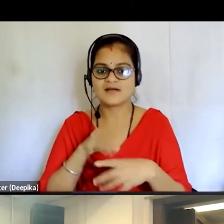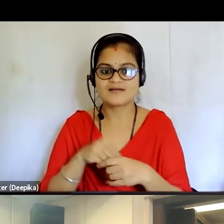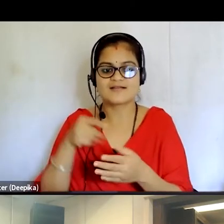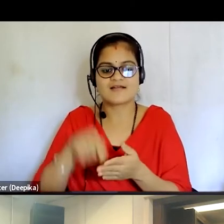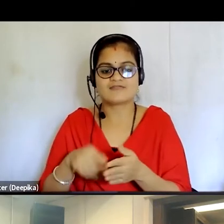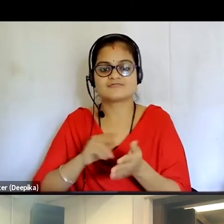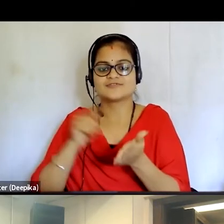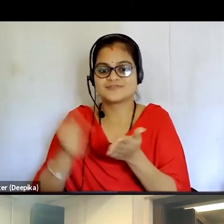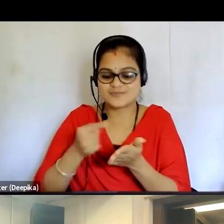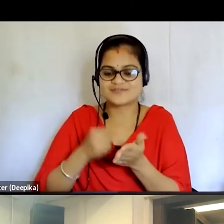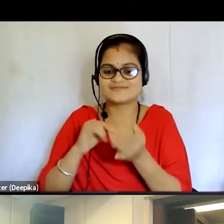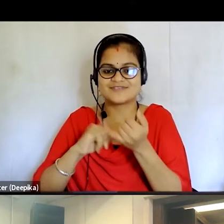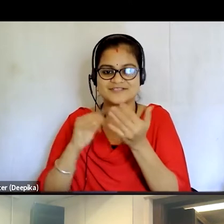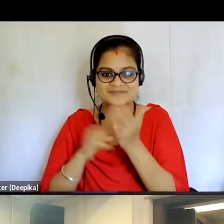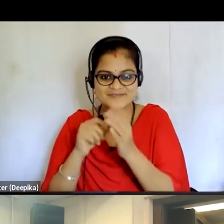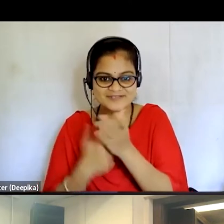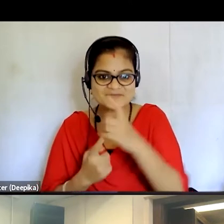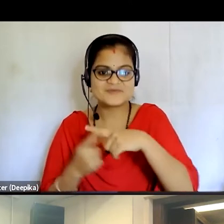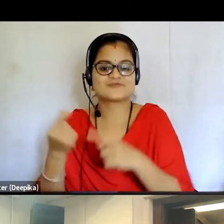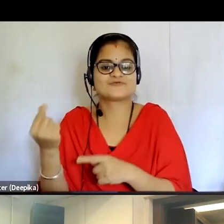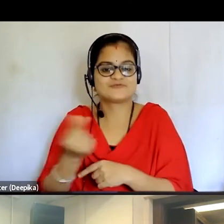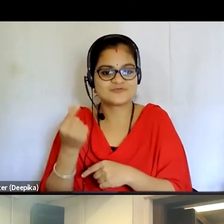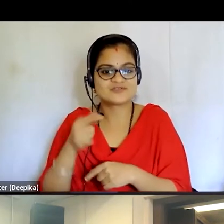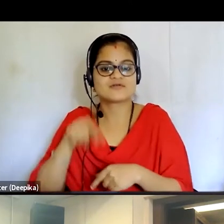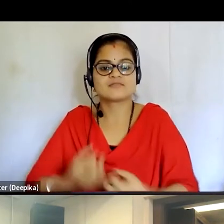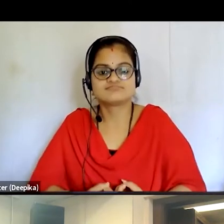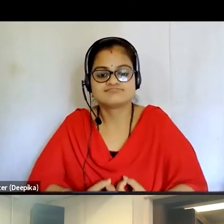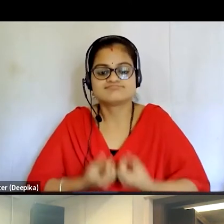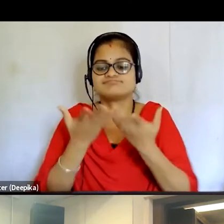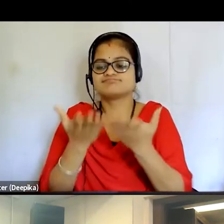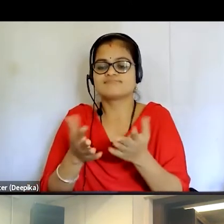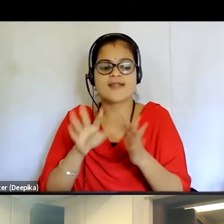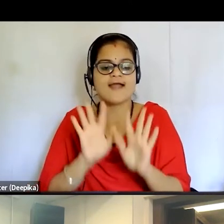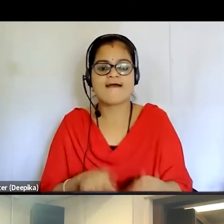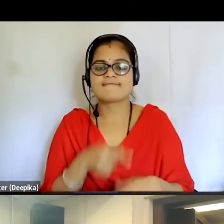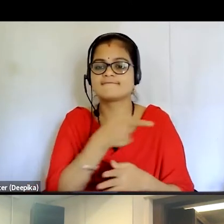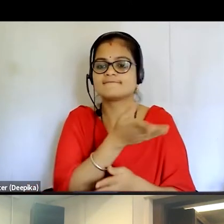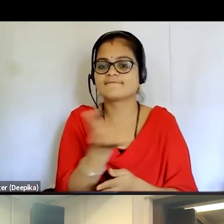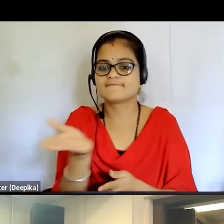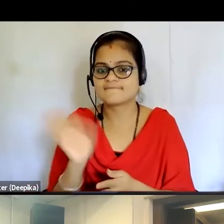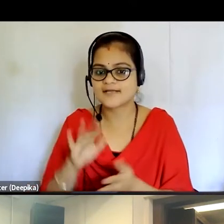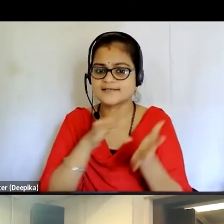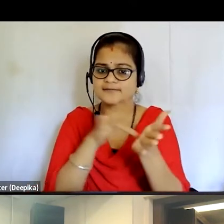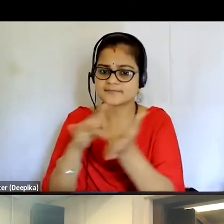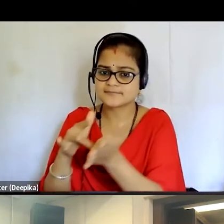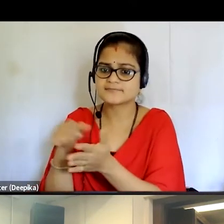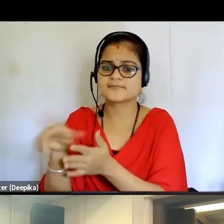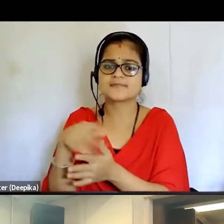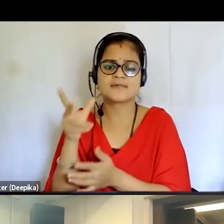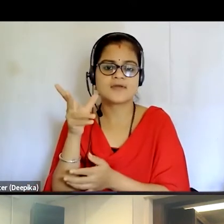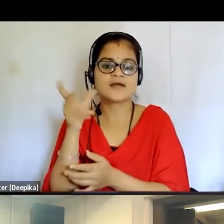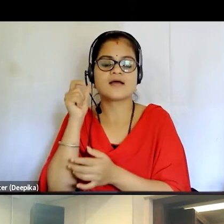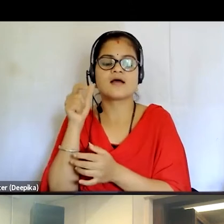smartphones. This has exploded really the places or the number of places that you can hear a